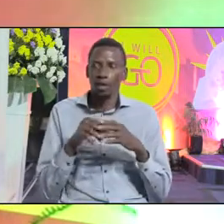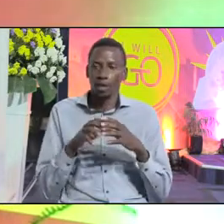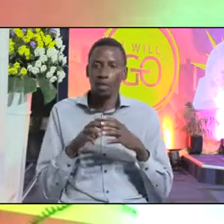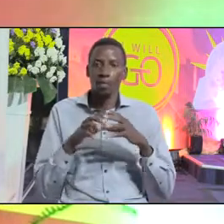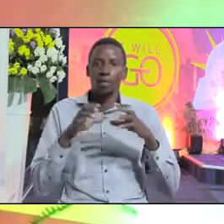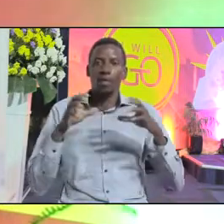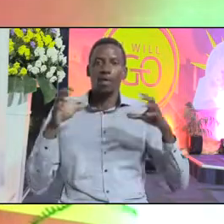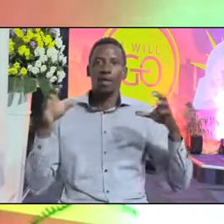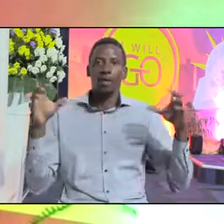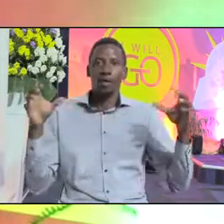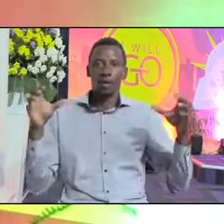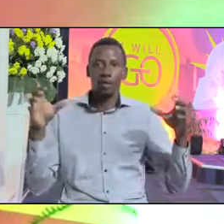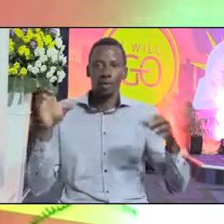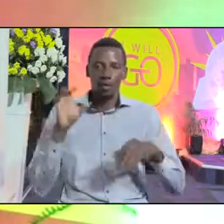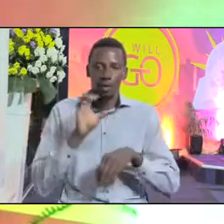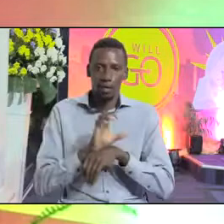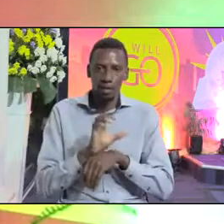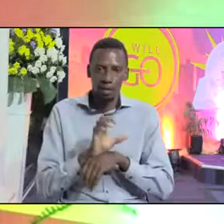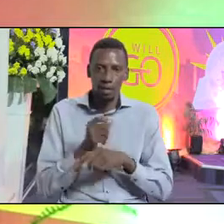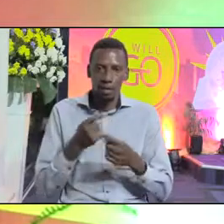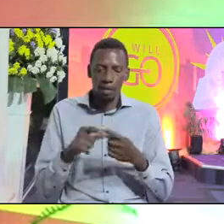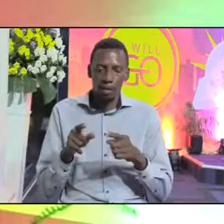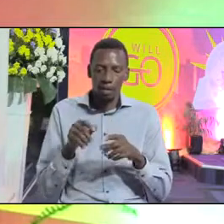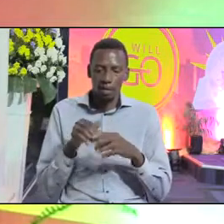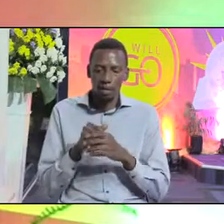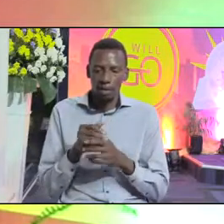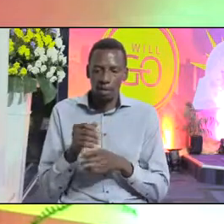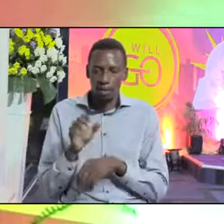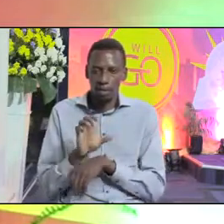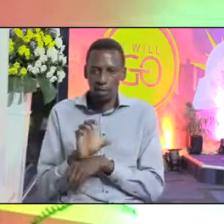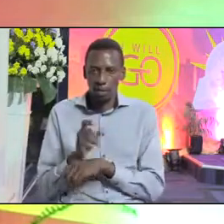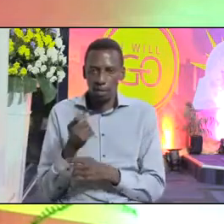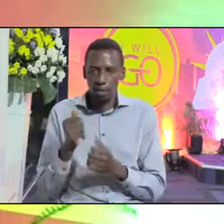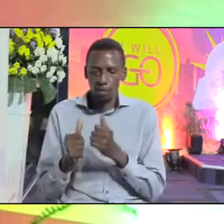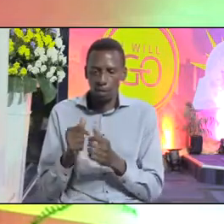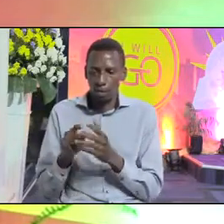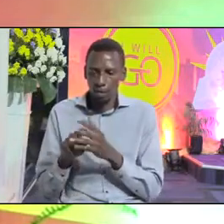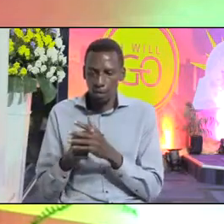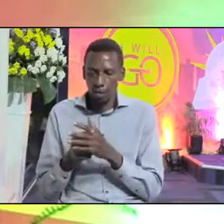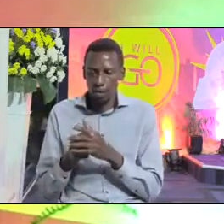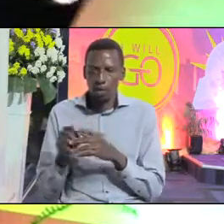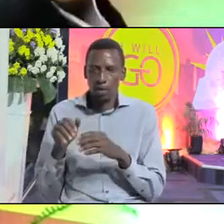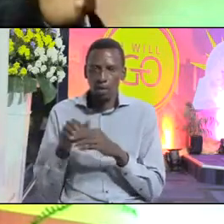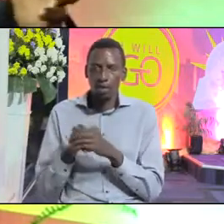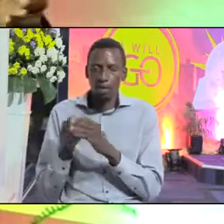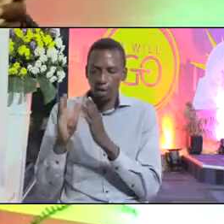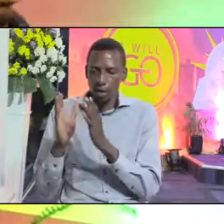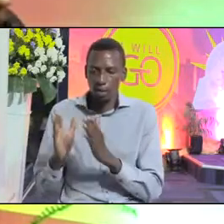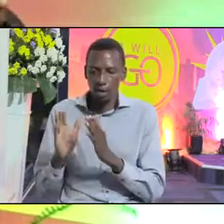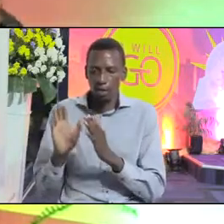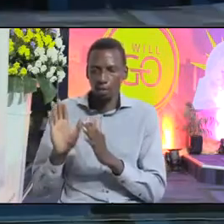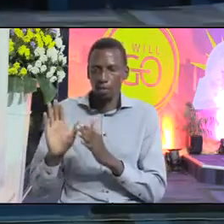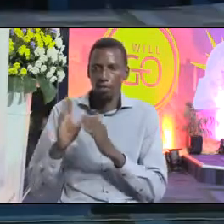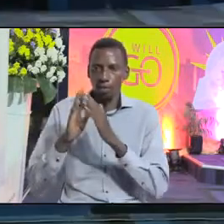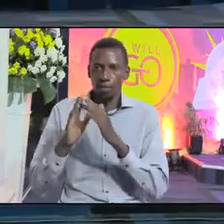but in churches that started in someone's house. Are we together?